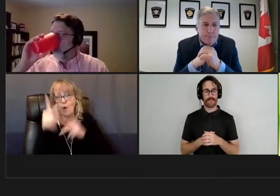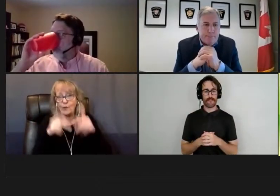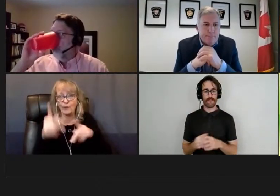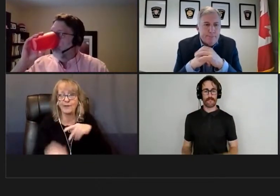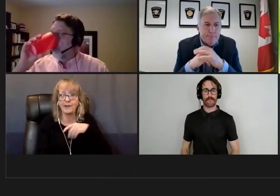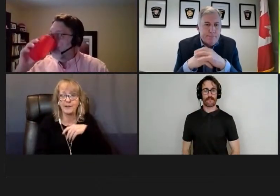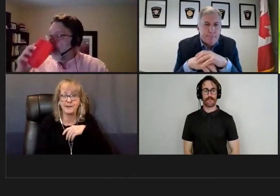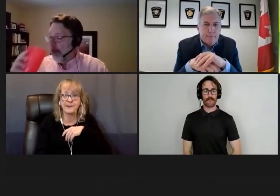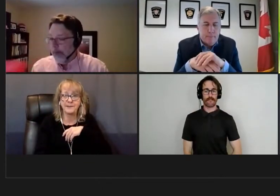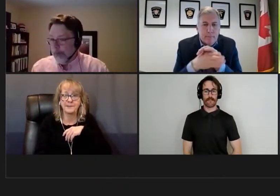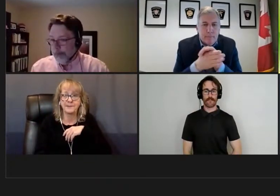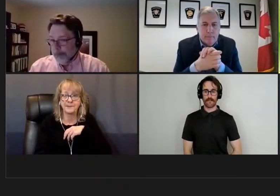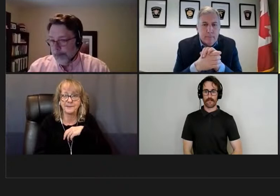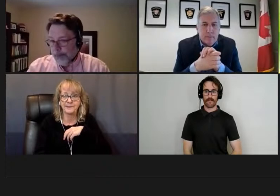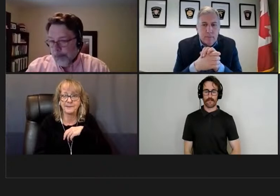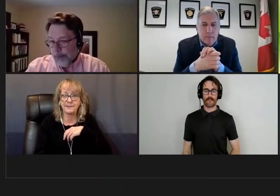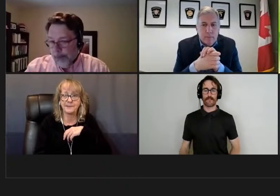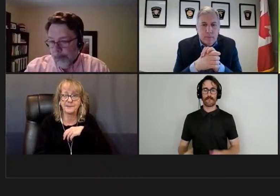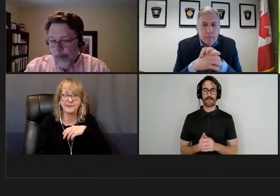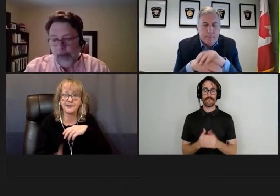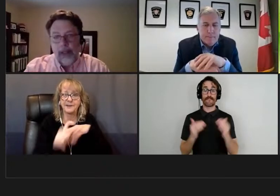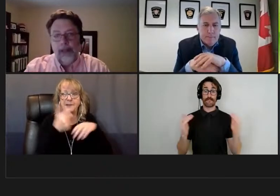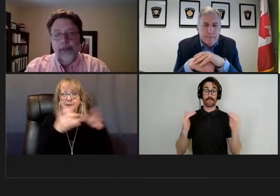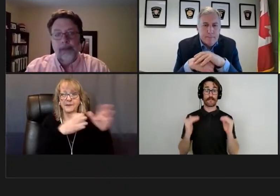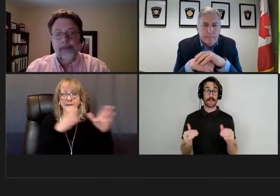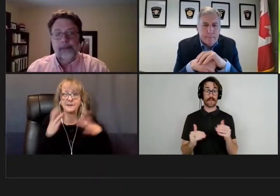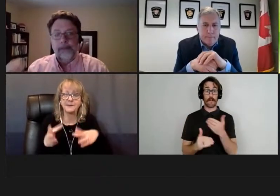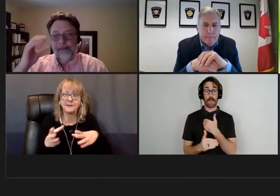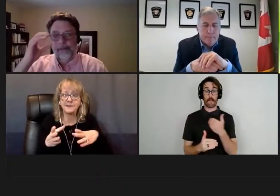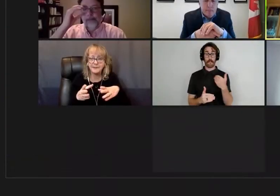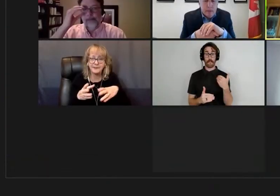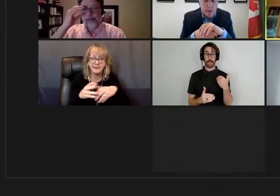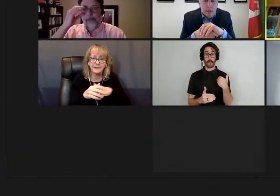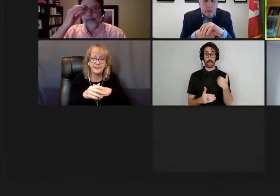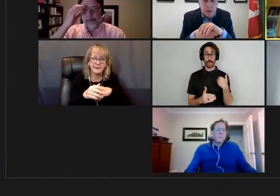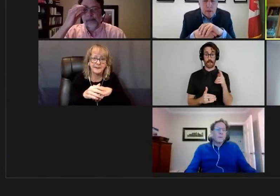Thank you very much, Councillor. Next is Member Lakin.